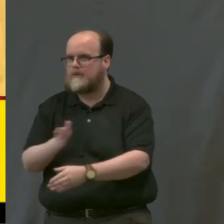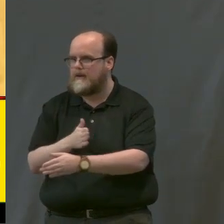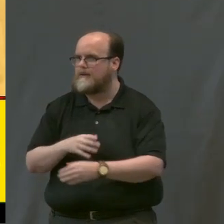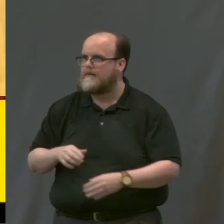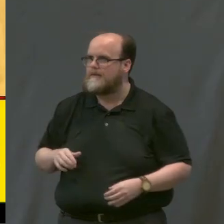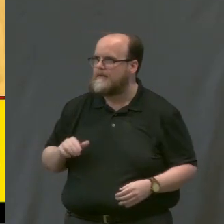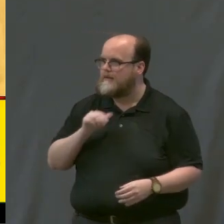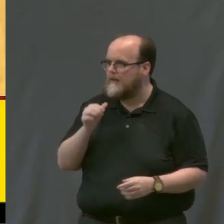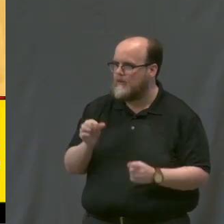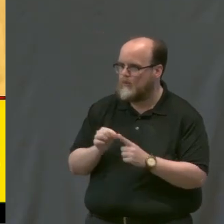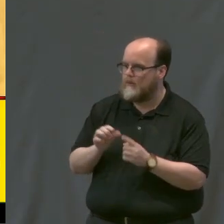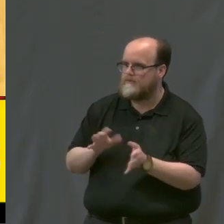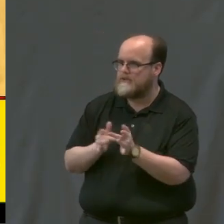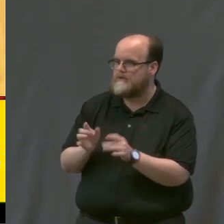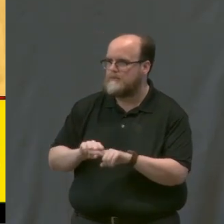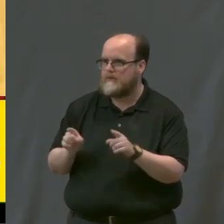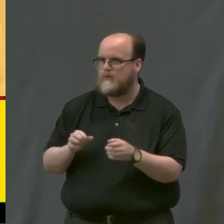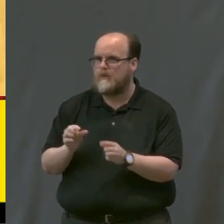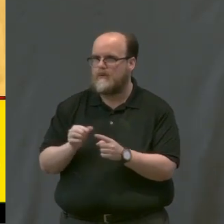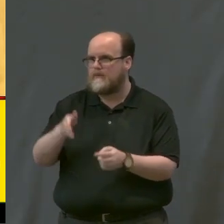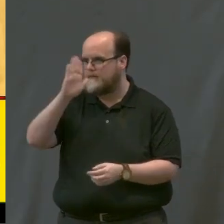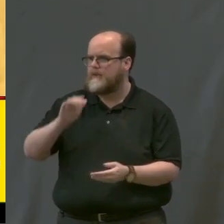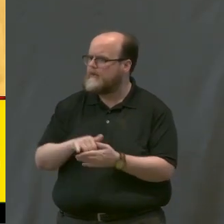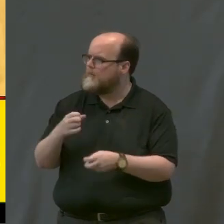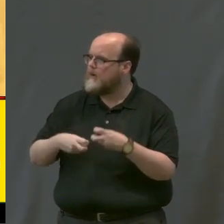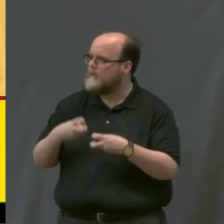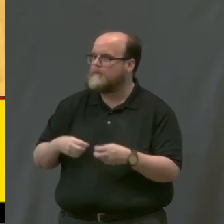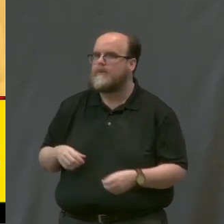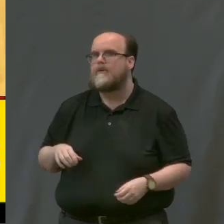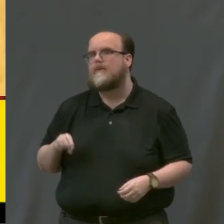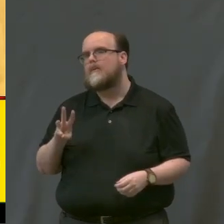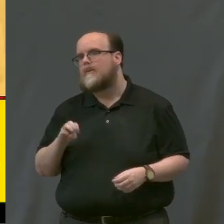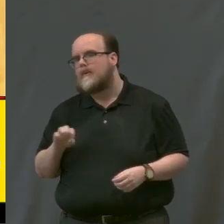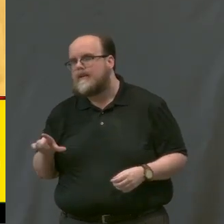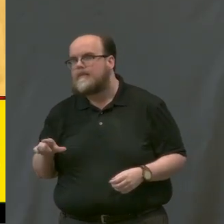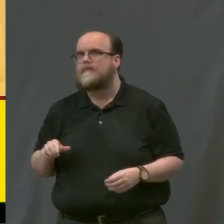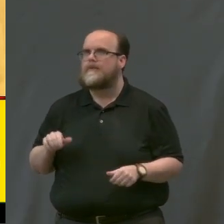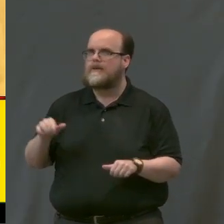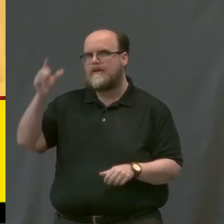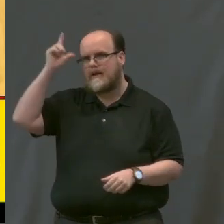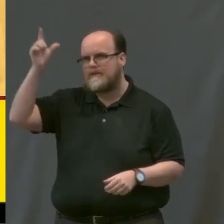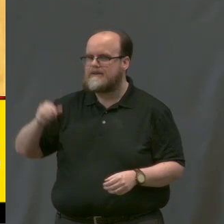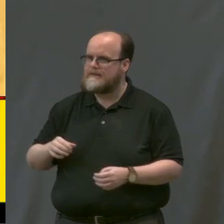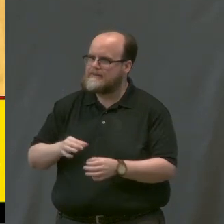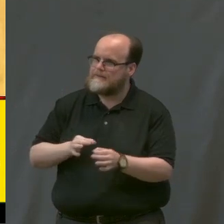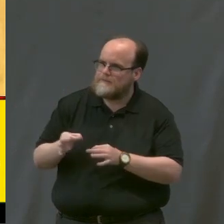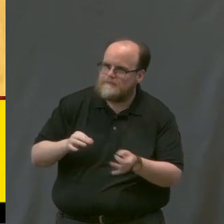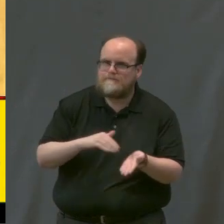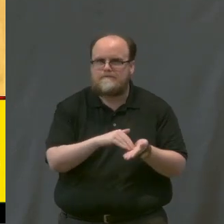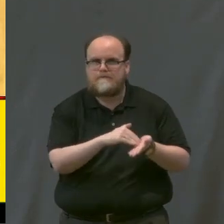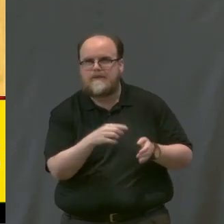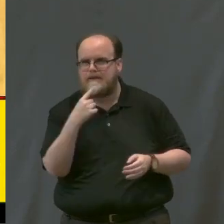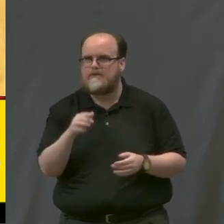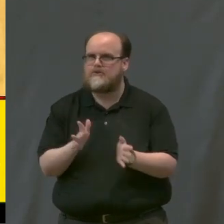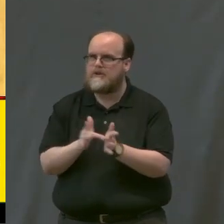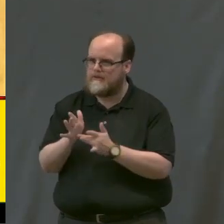of Jesus, it's the word of God. Is this a problem? Well, you can logically work your way through the fact that